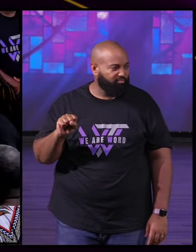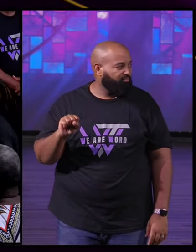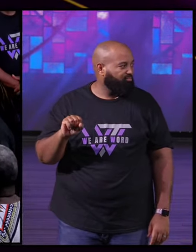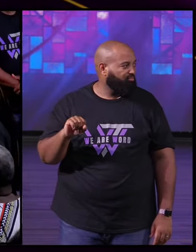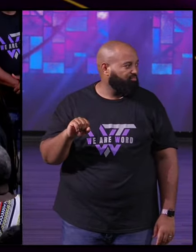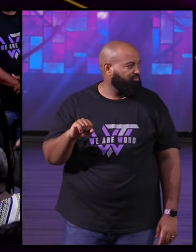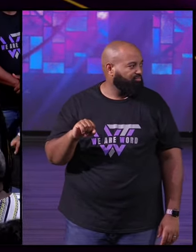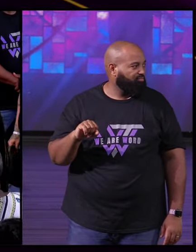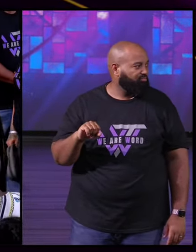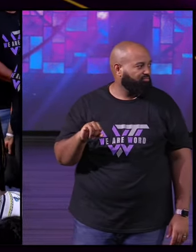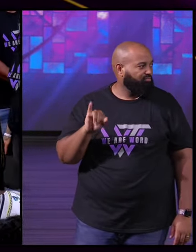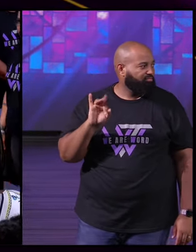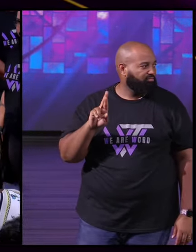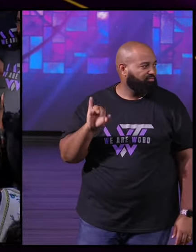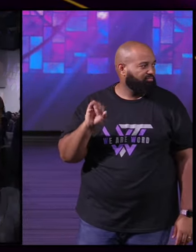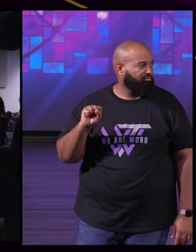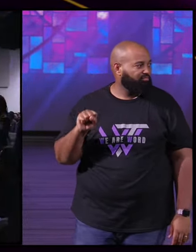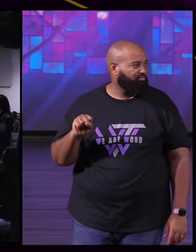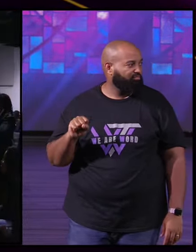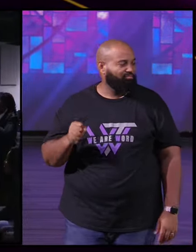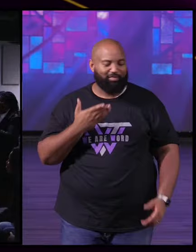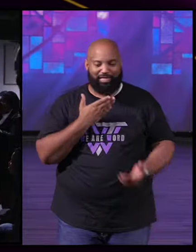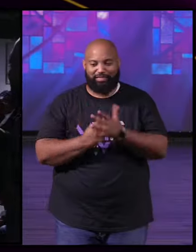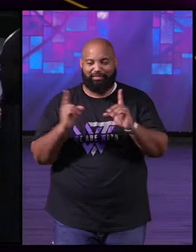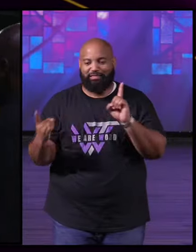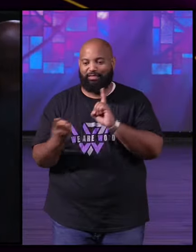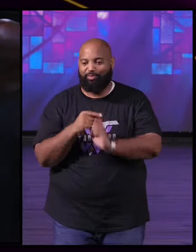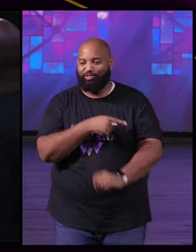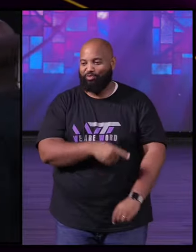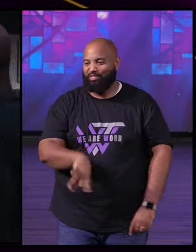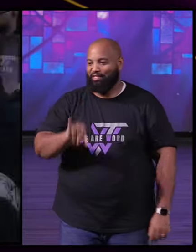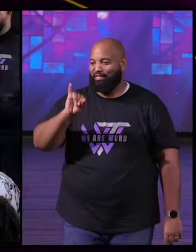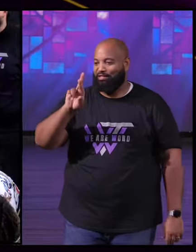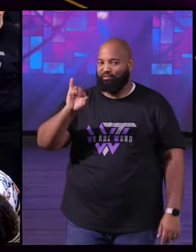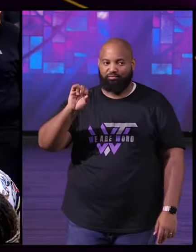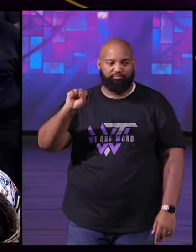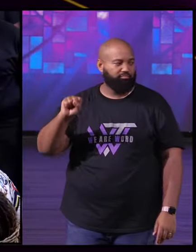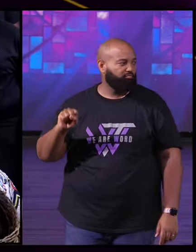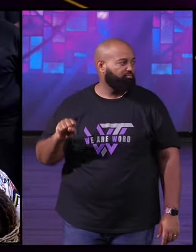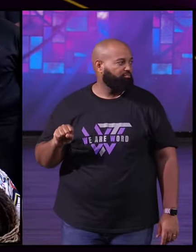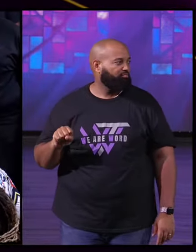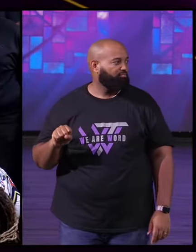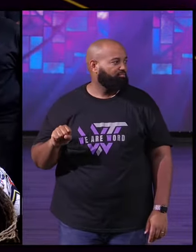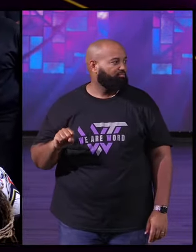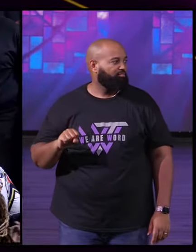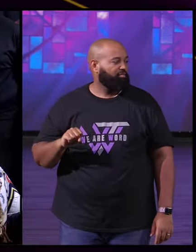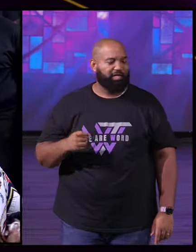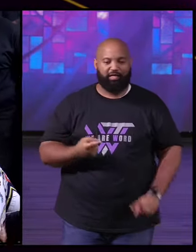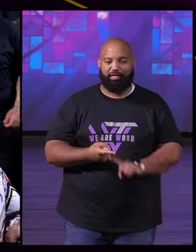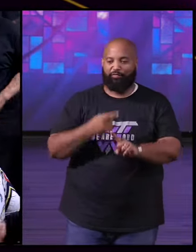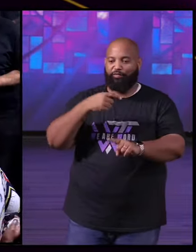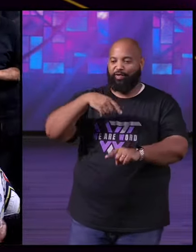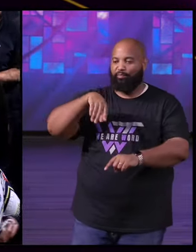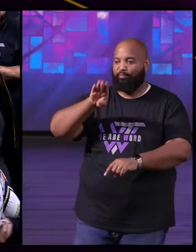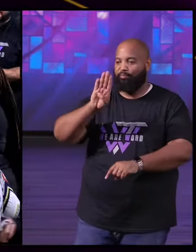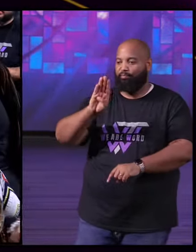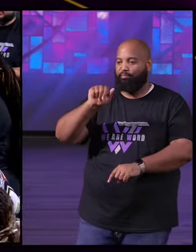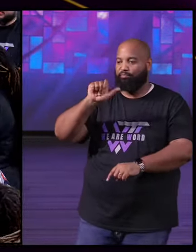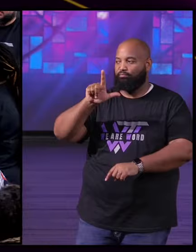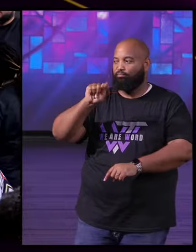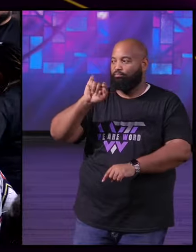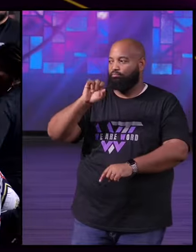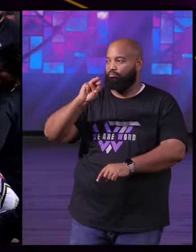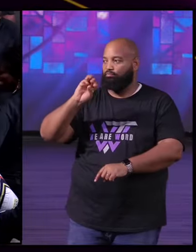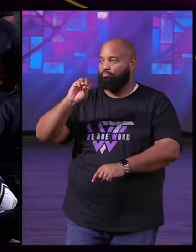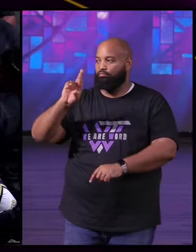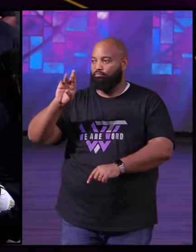sorry. Iris, so good to meet you. This is Sister Iris. Where? From Baltimore. Sister Iris from Baltimore.